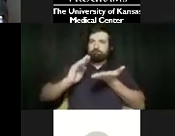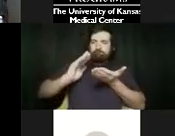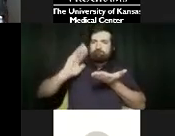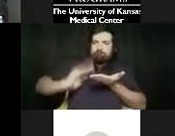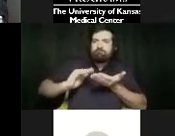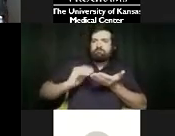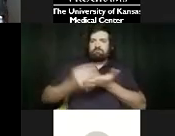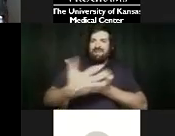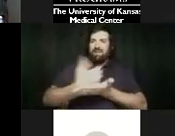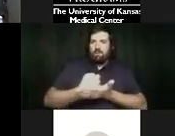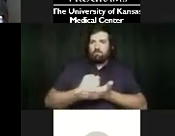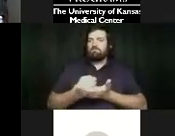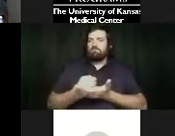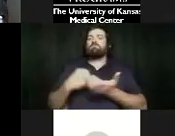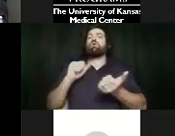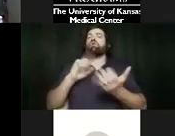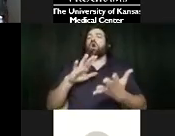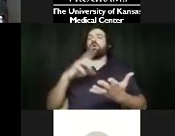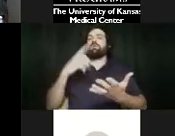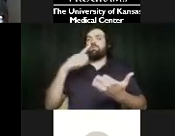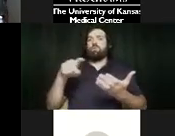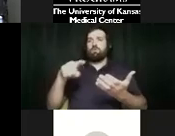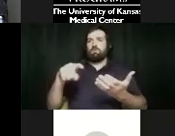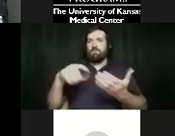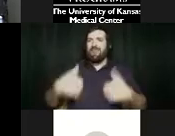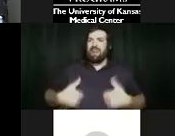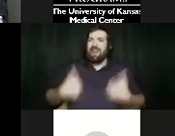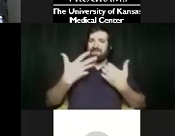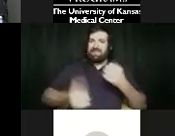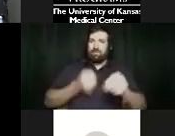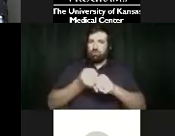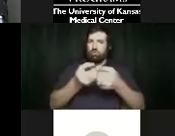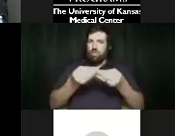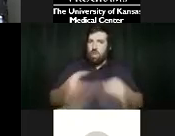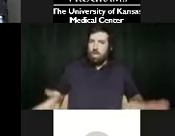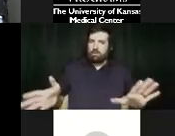leading causes of life years lost? It looks like this.